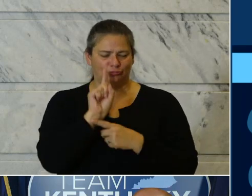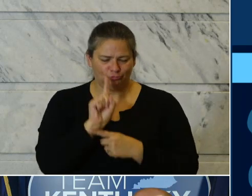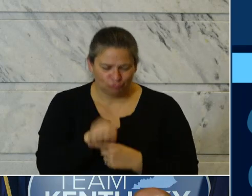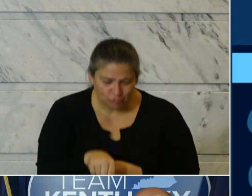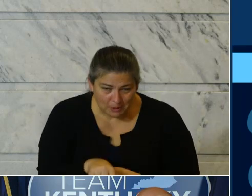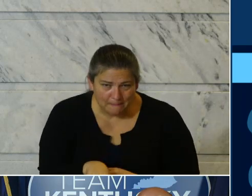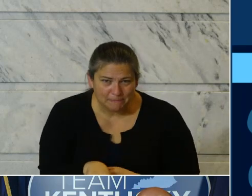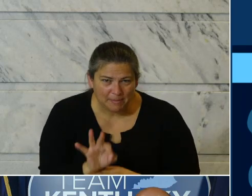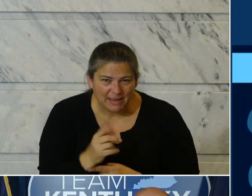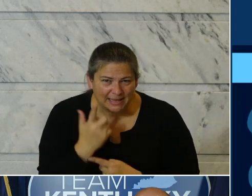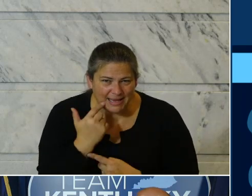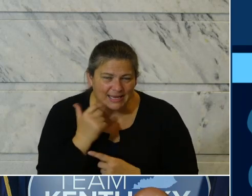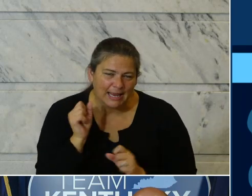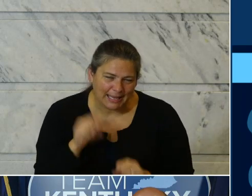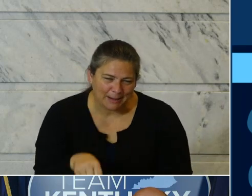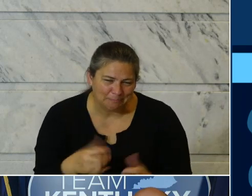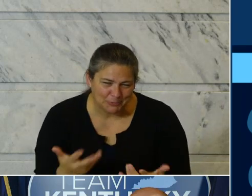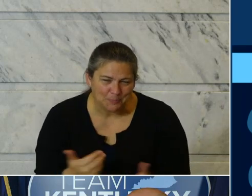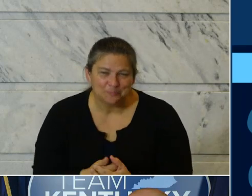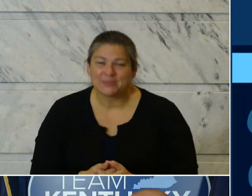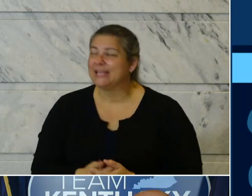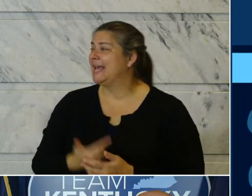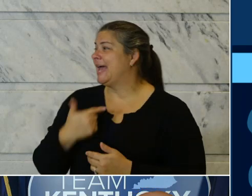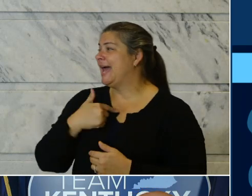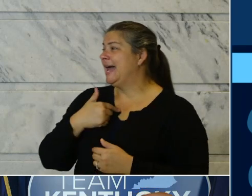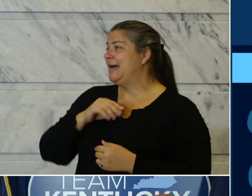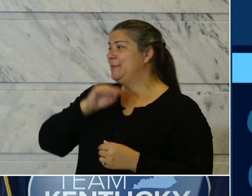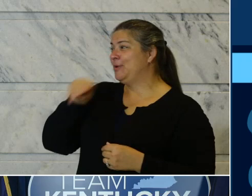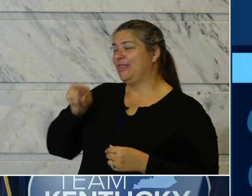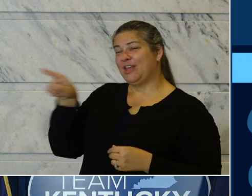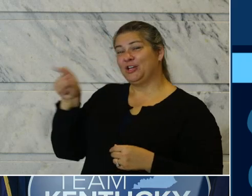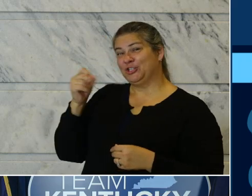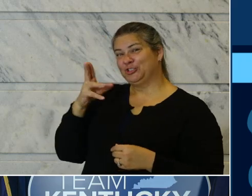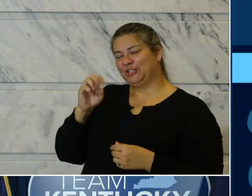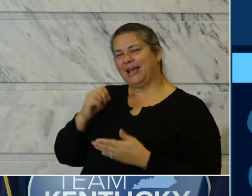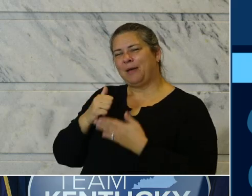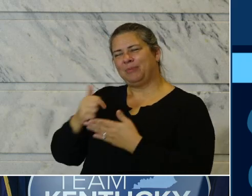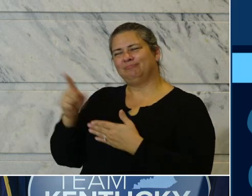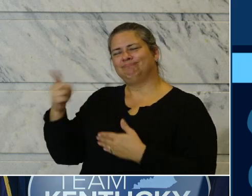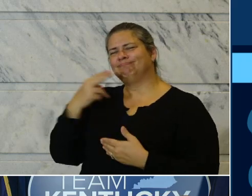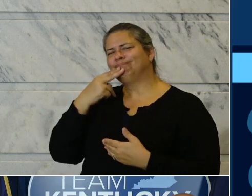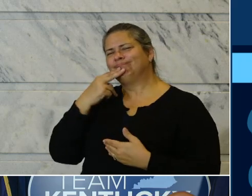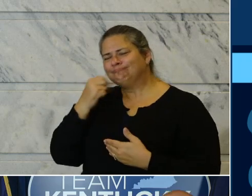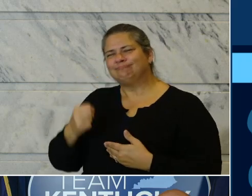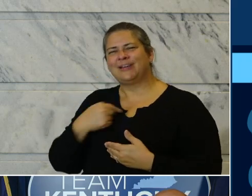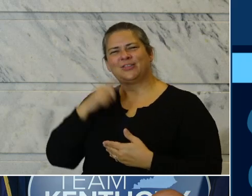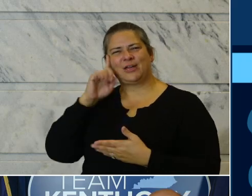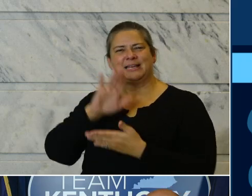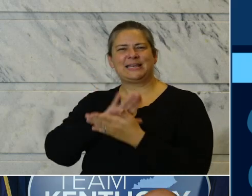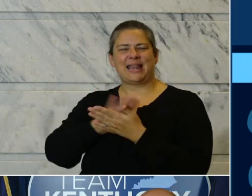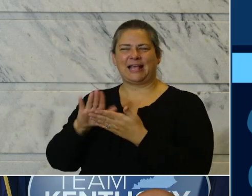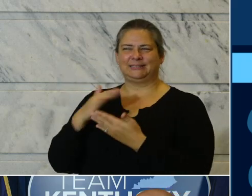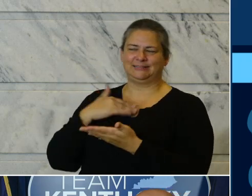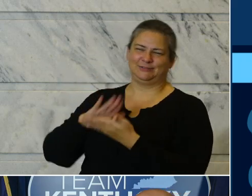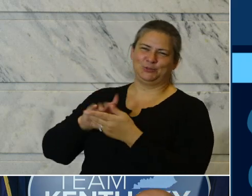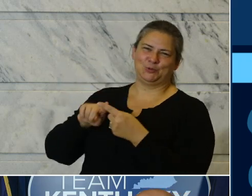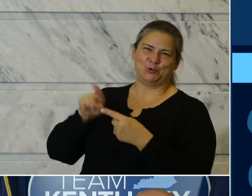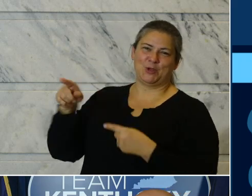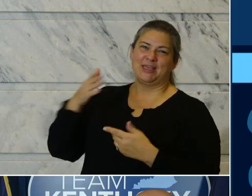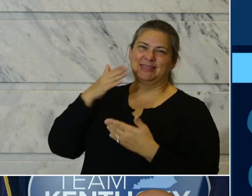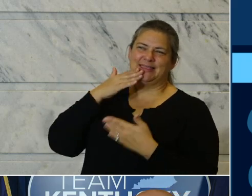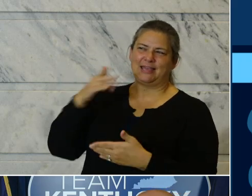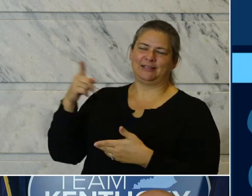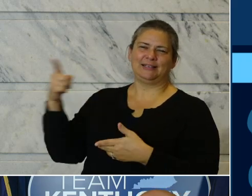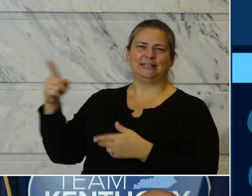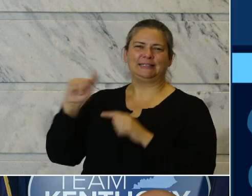there because I figured she participated in this and she was really cute, and I thought this would be a nice thing for her to get credit for doing this. So thanks for being part of